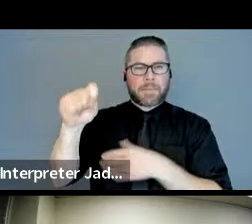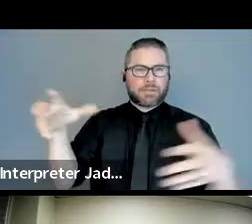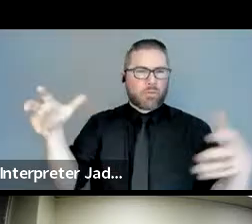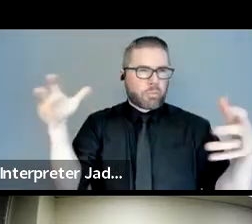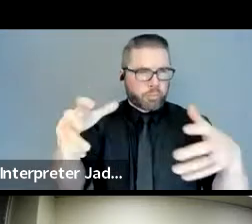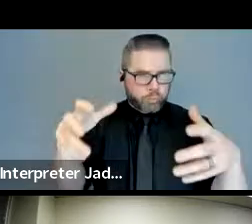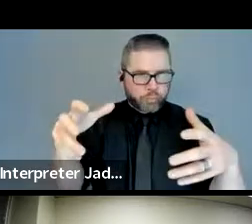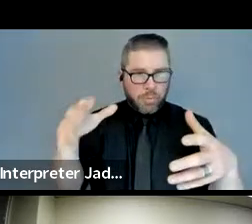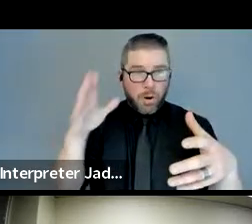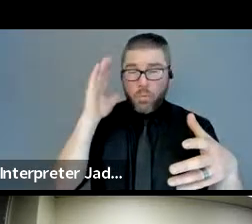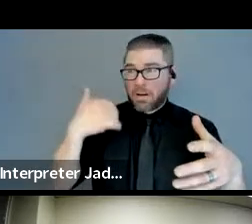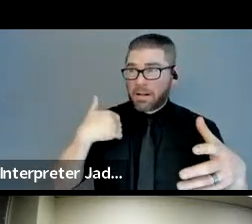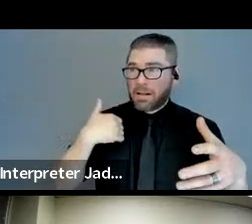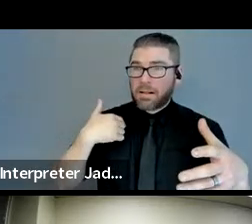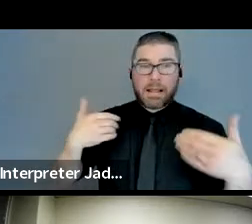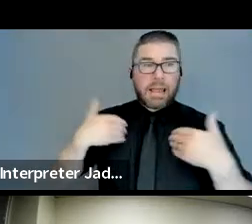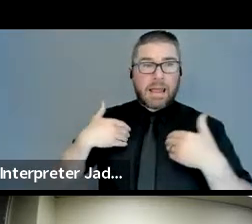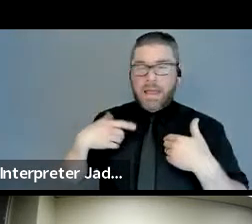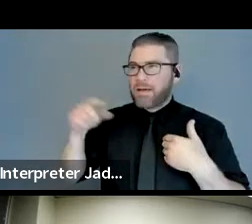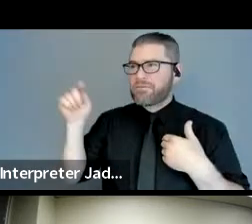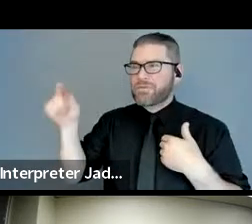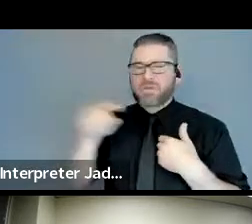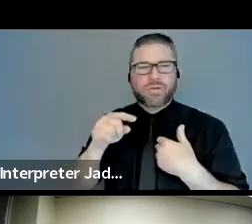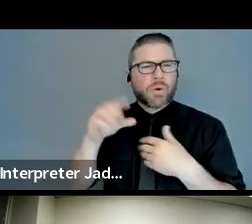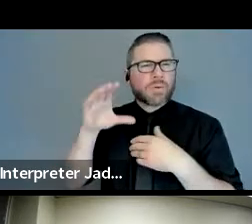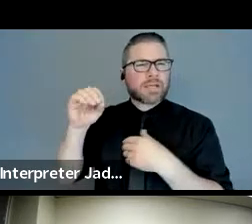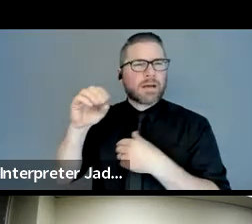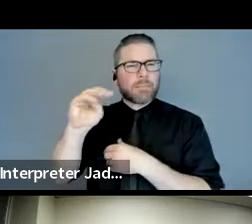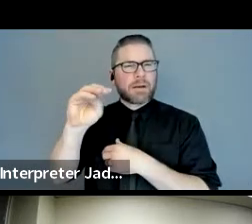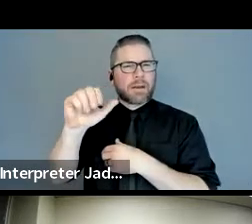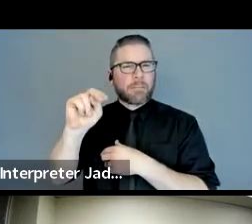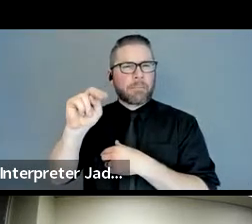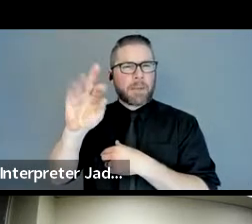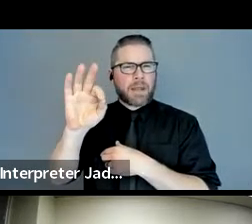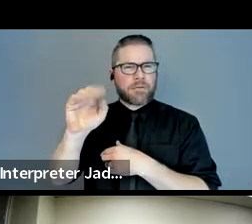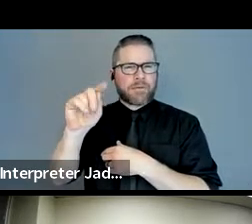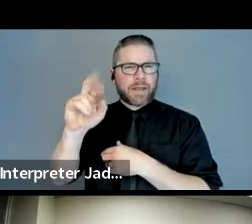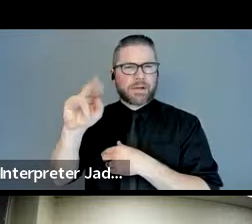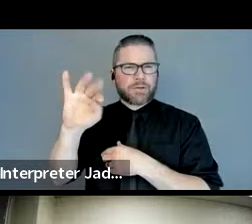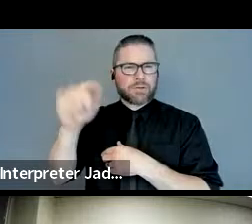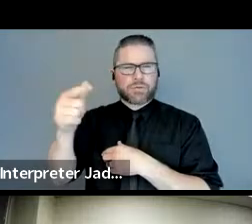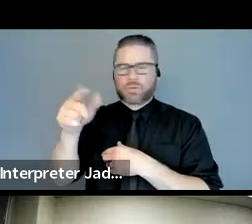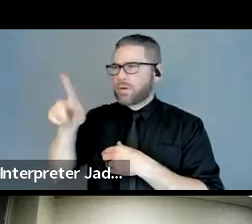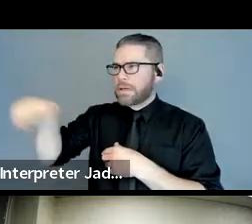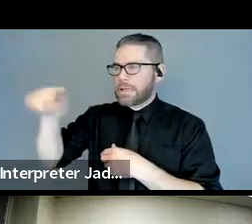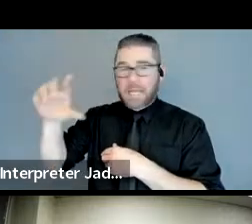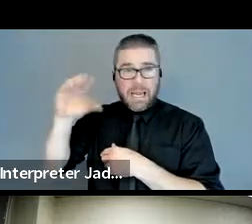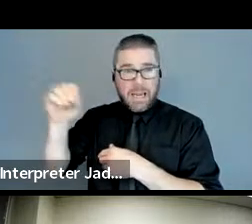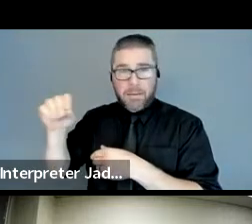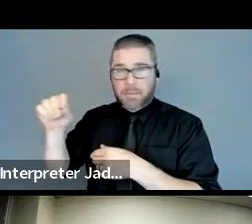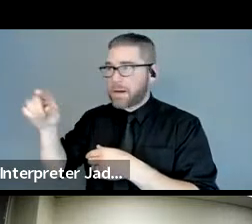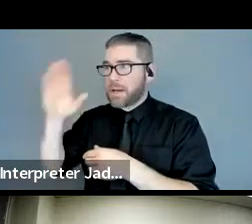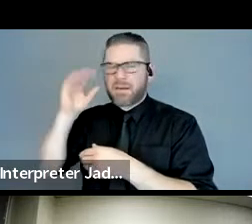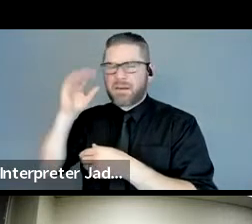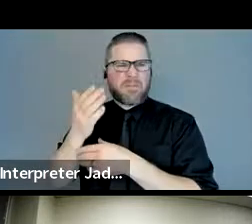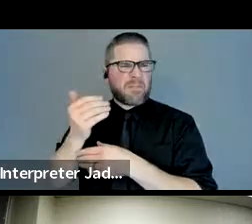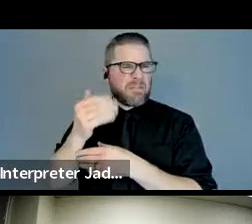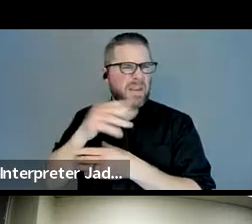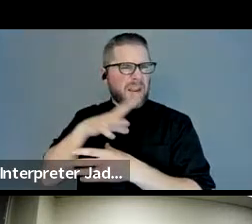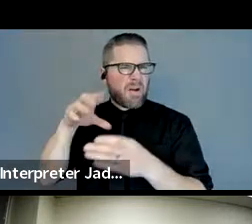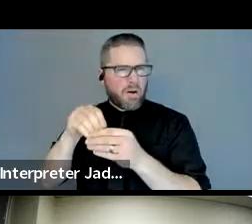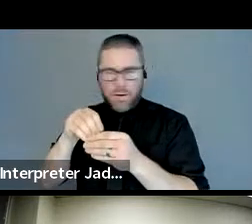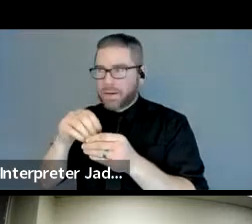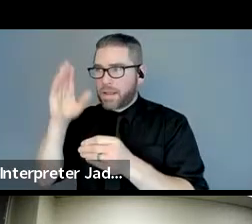manufacturers out there with zero emission trucks. We're going to have the Air District's going to be out, and CalStart and others. And